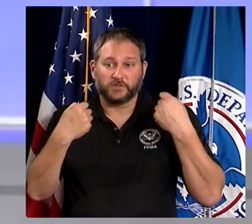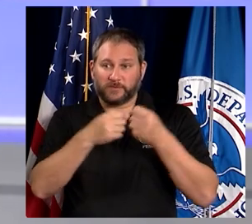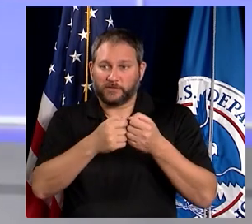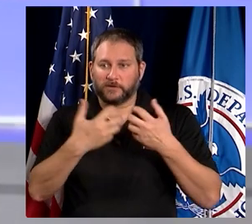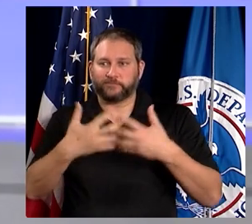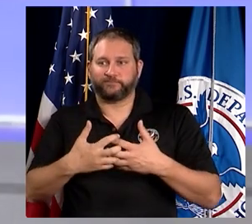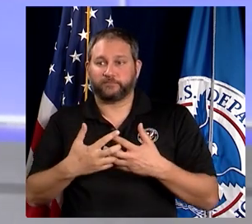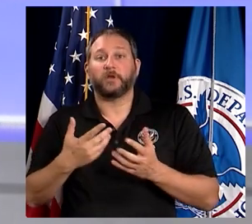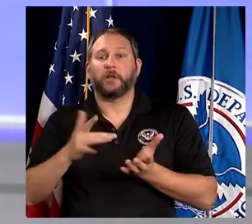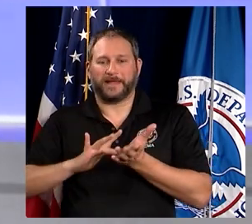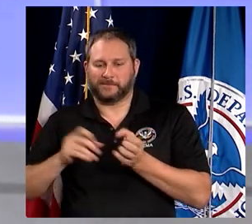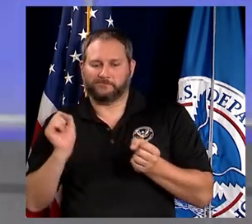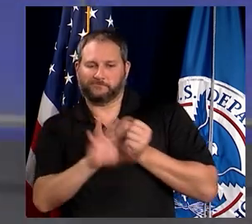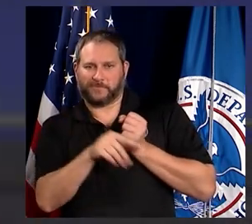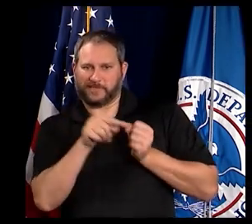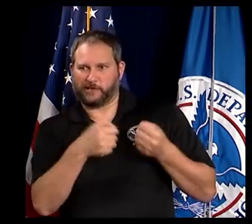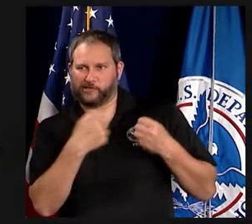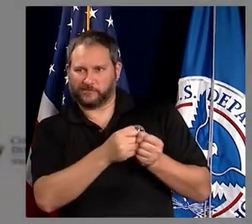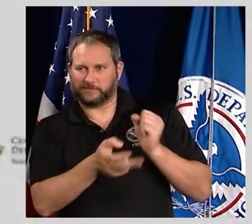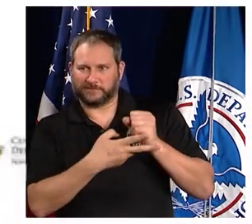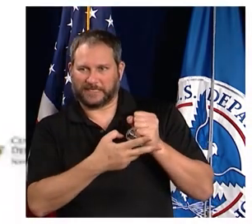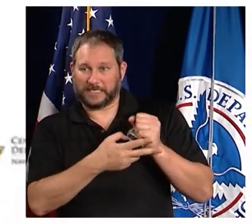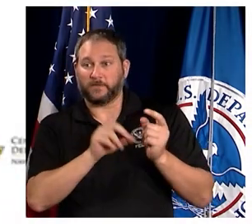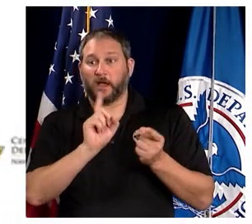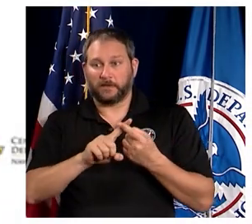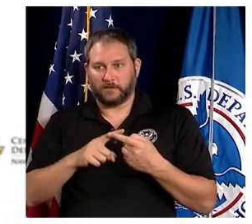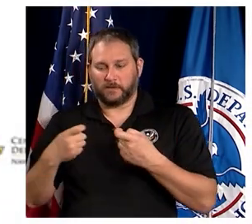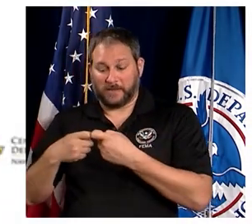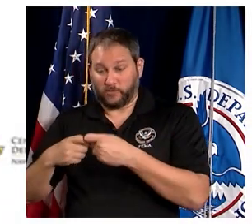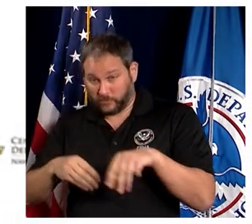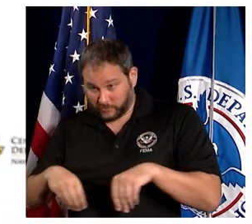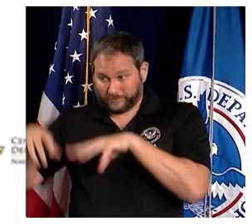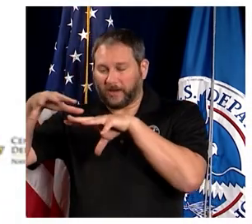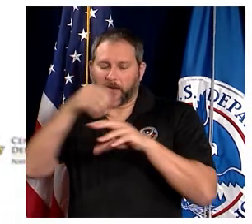stored there until they get refrigeration.